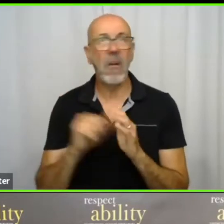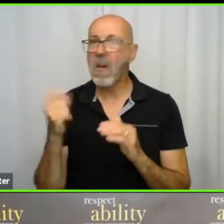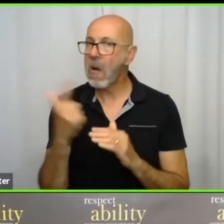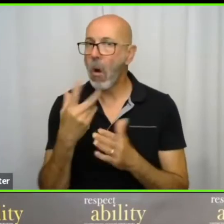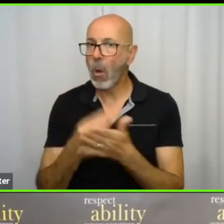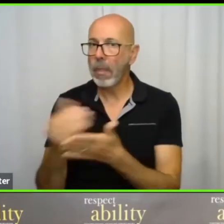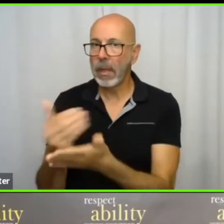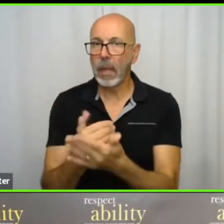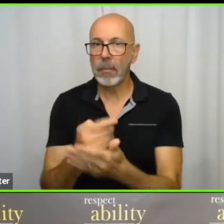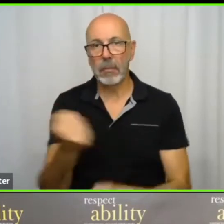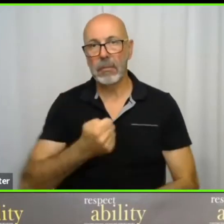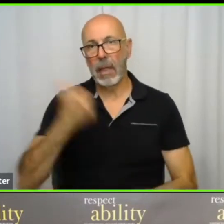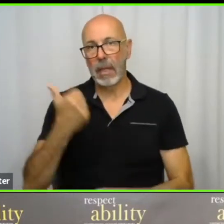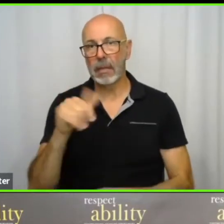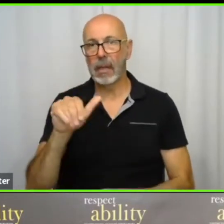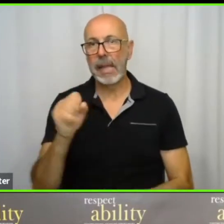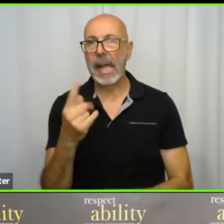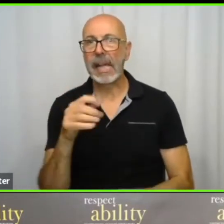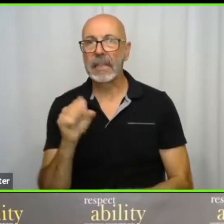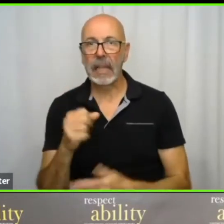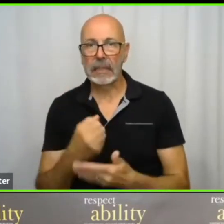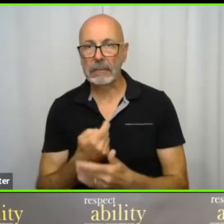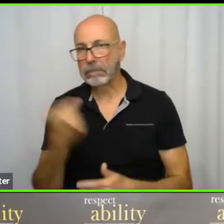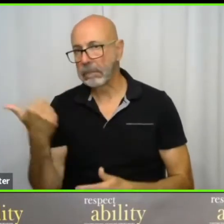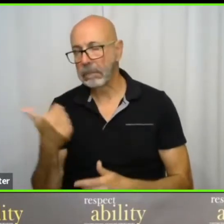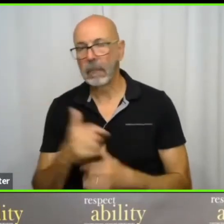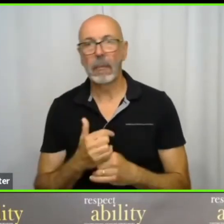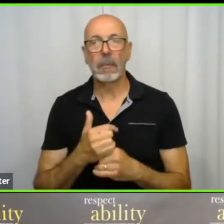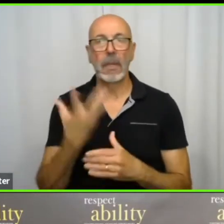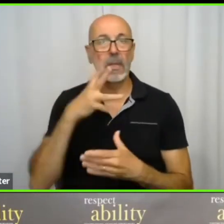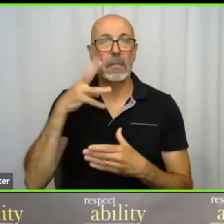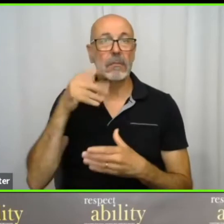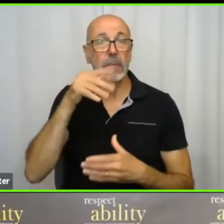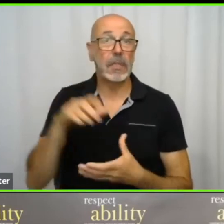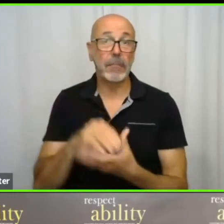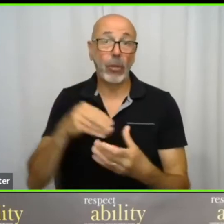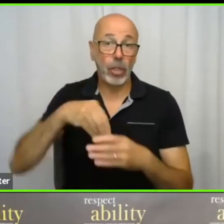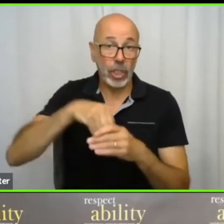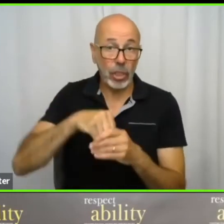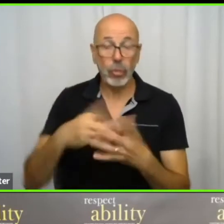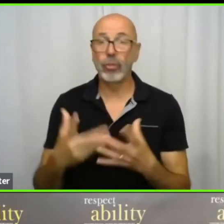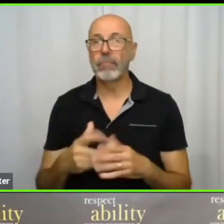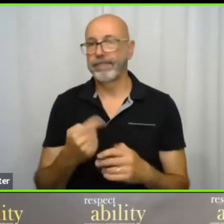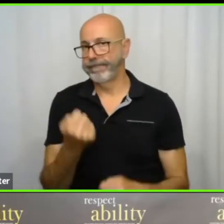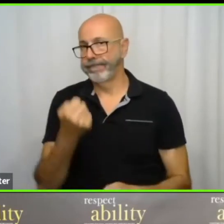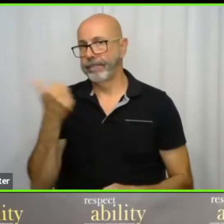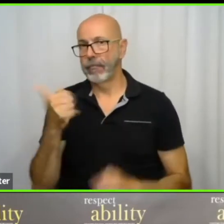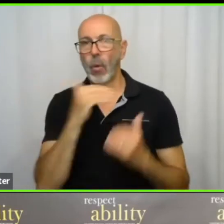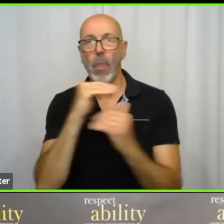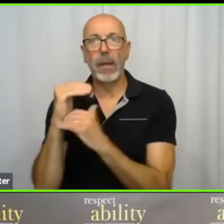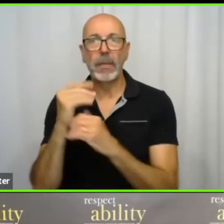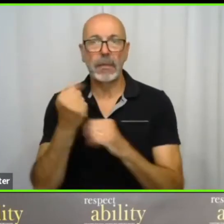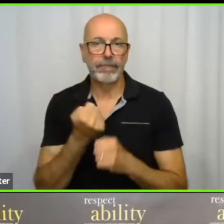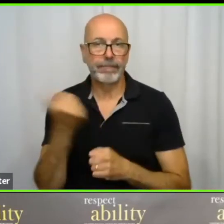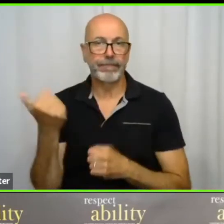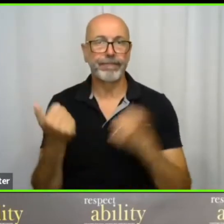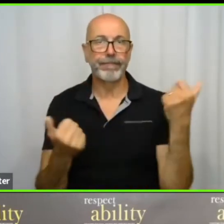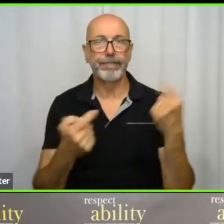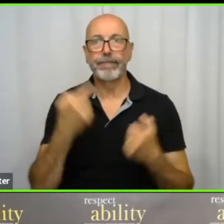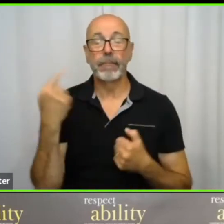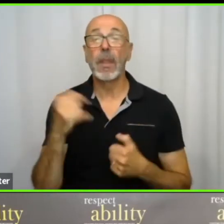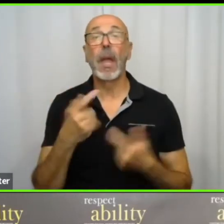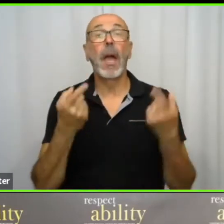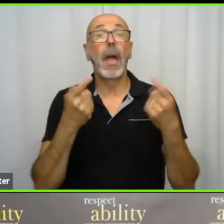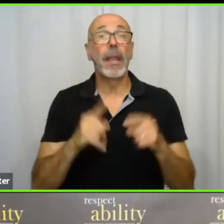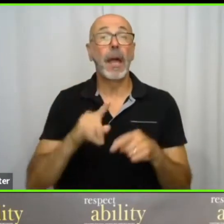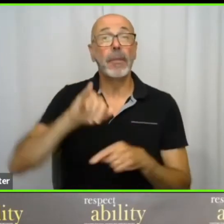limits, asset limits, the spousal inclusion, which is amazing. And in